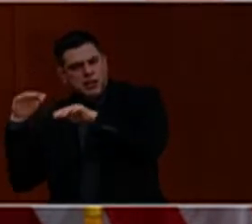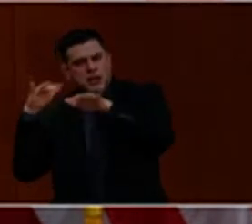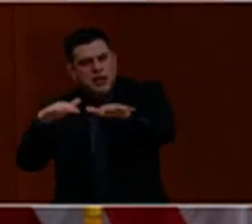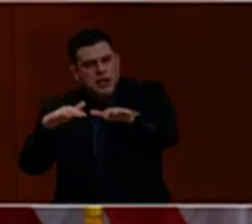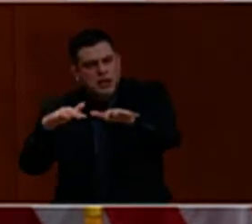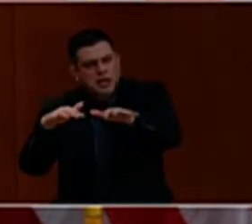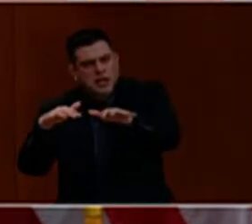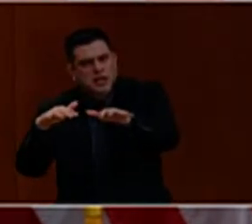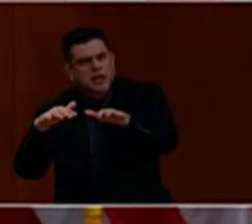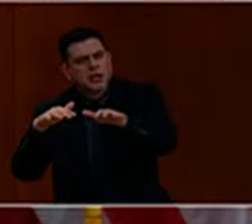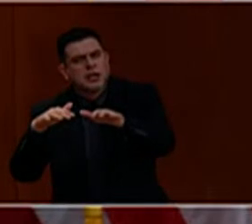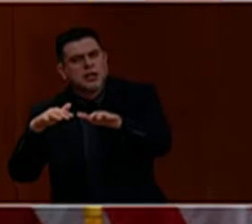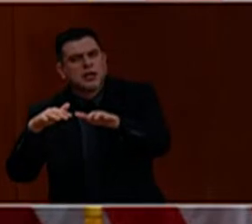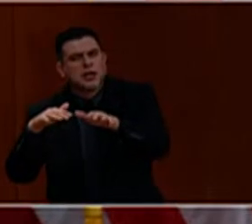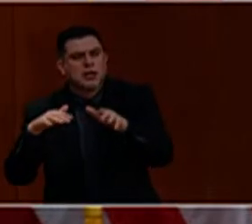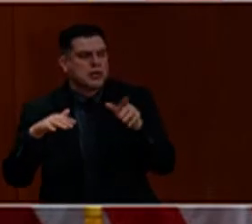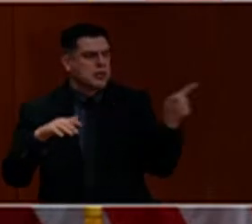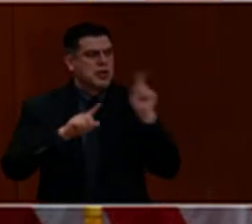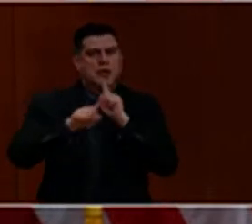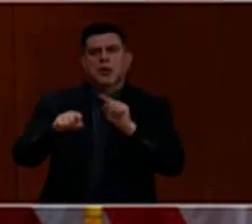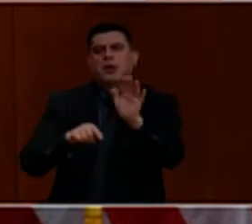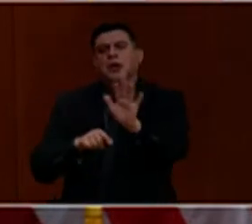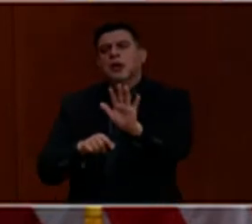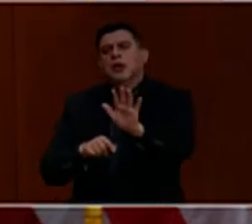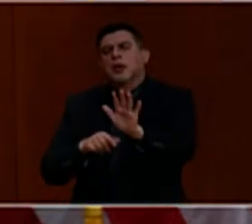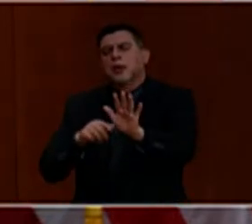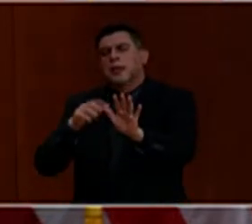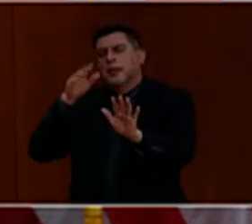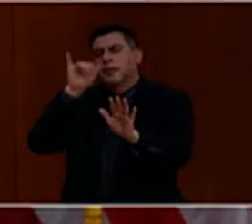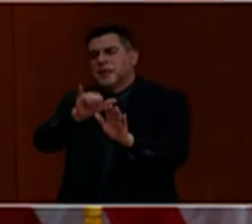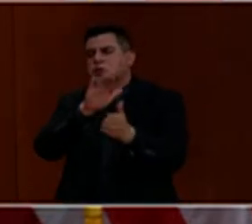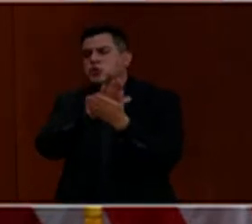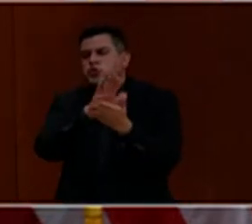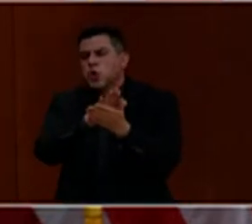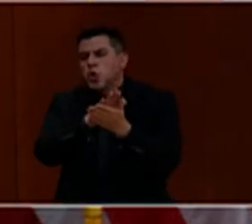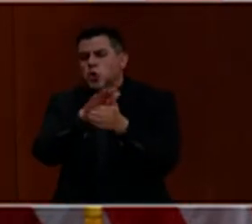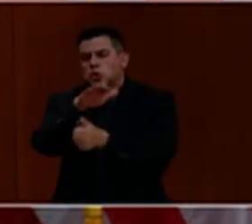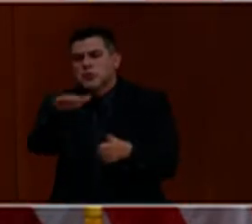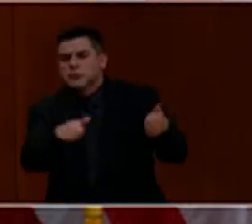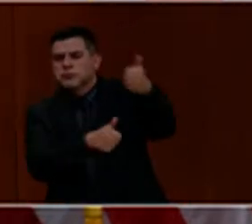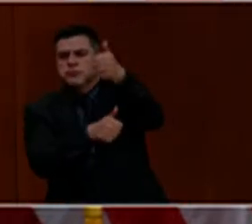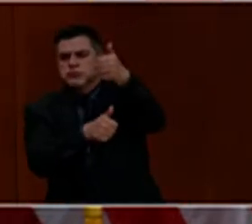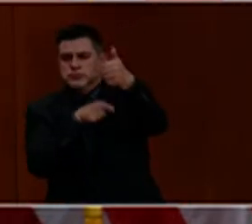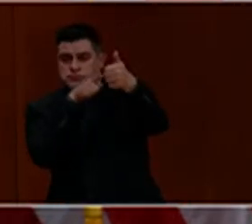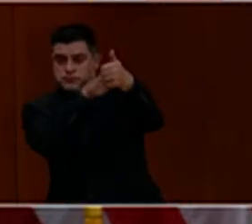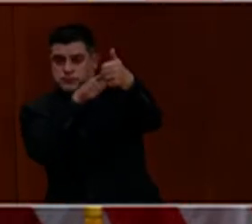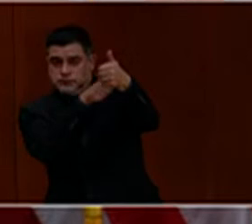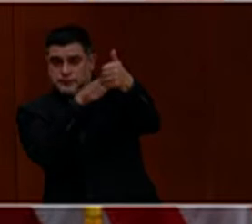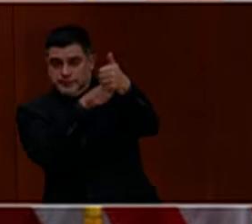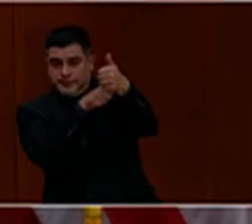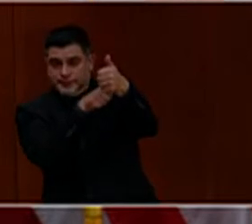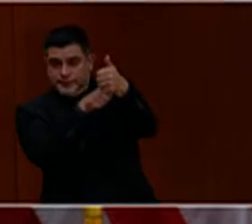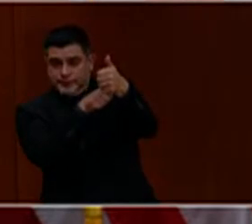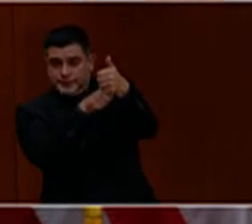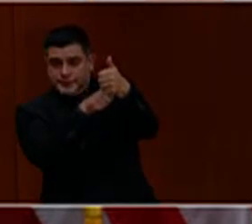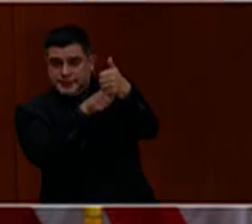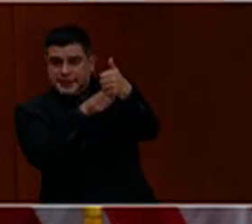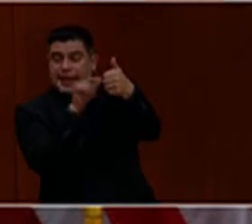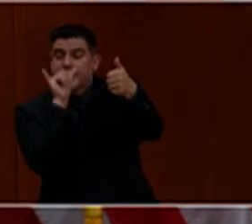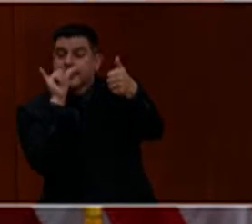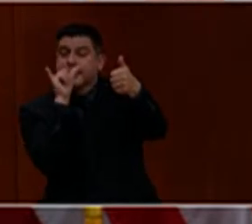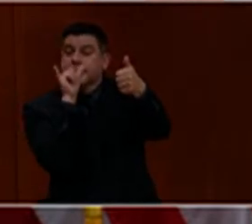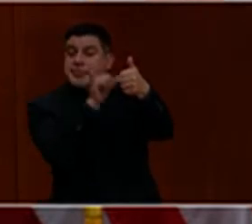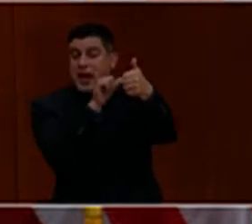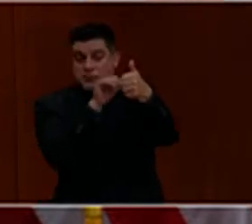McRaven interviewed, and she basically told them, hey, this is what they're doing. They had a mission, and they just had to figure out a way to accomplish it. So